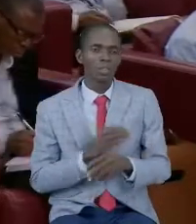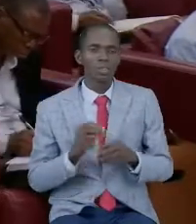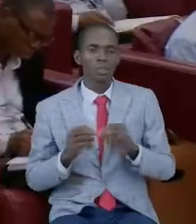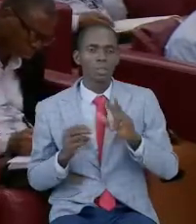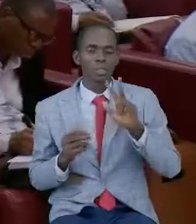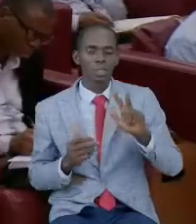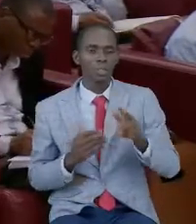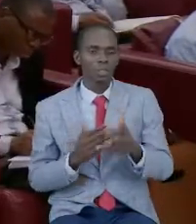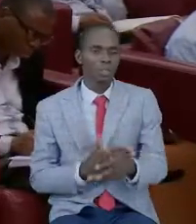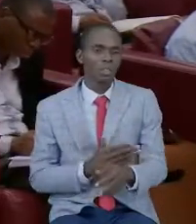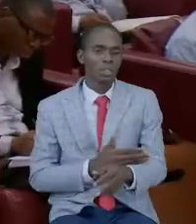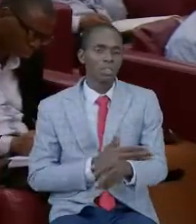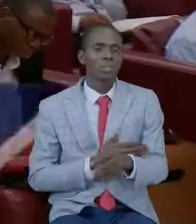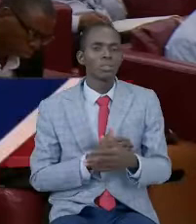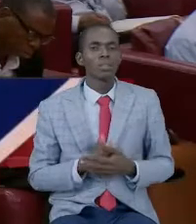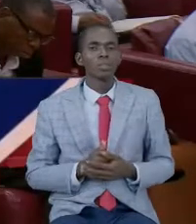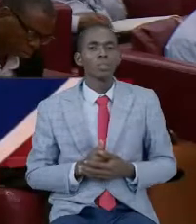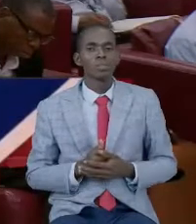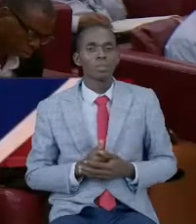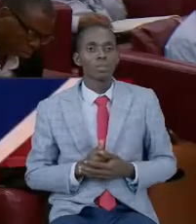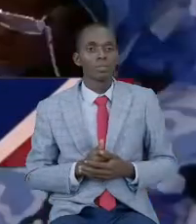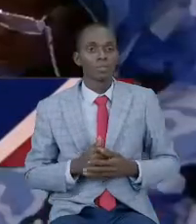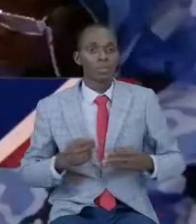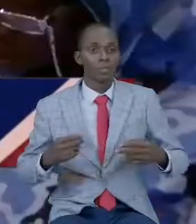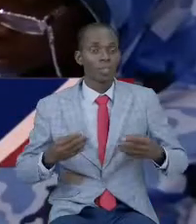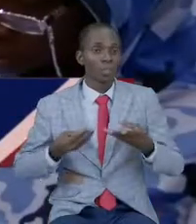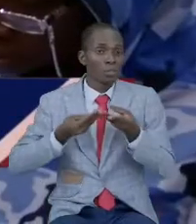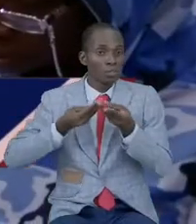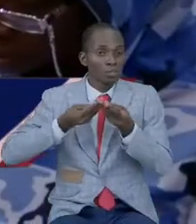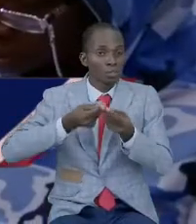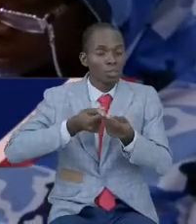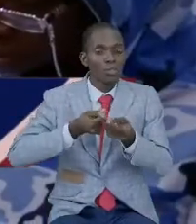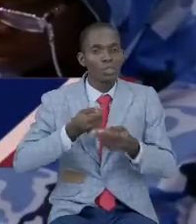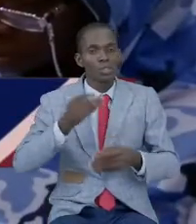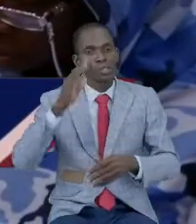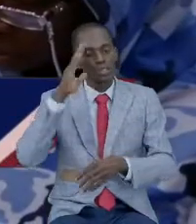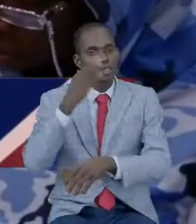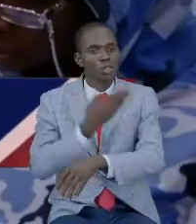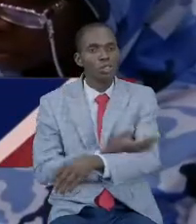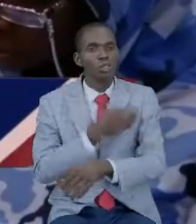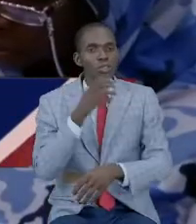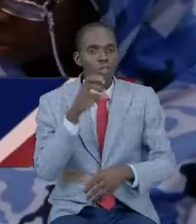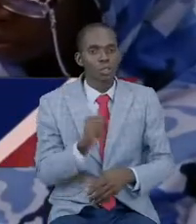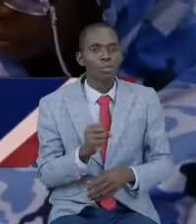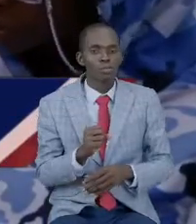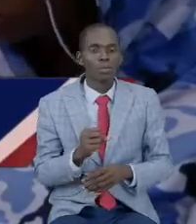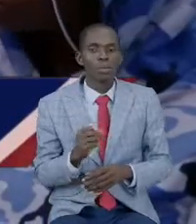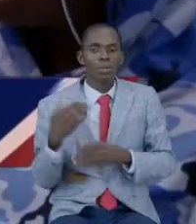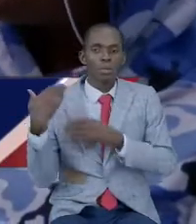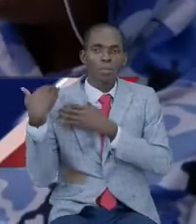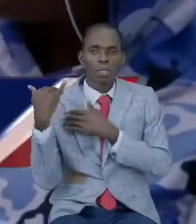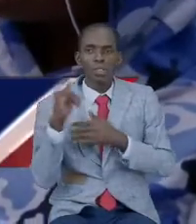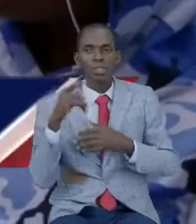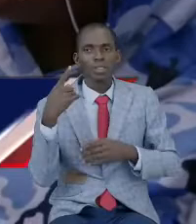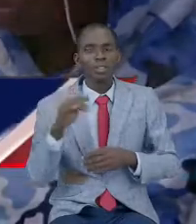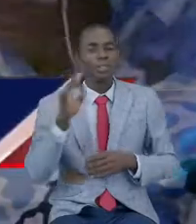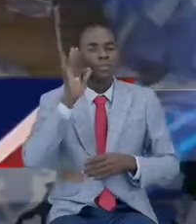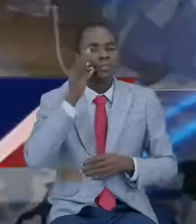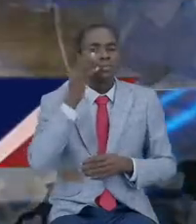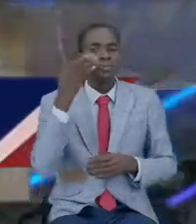three, nourished sons bearing the fruit of the Spirit.